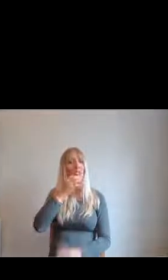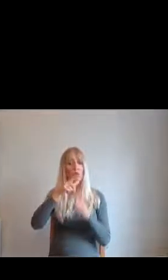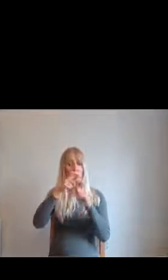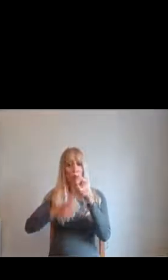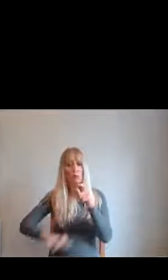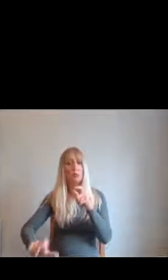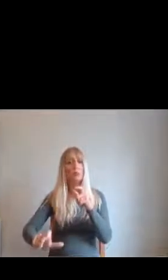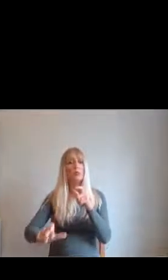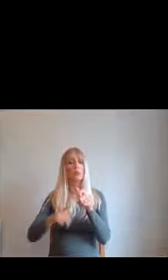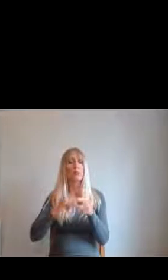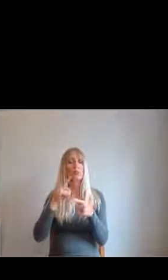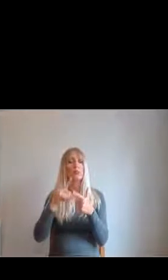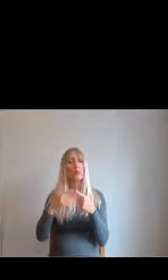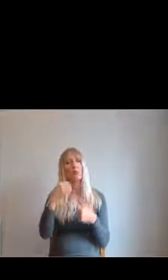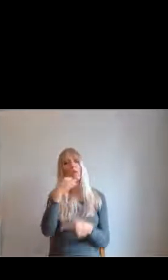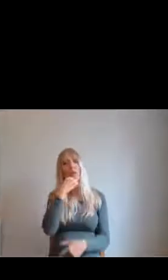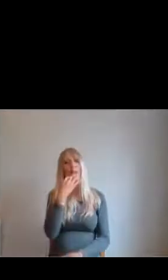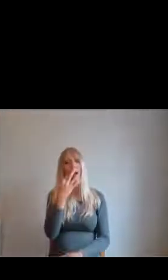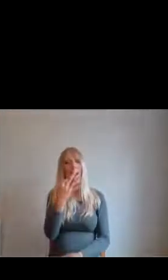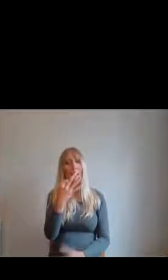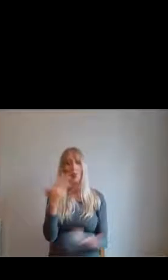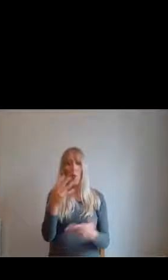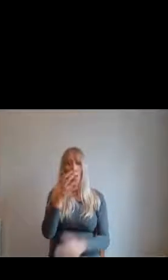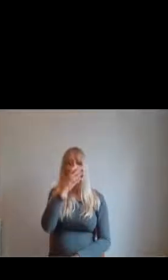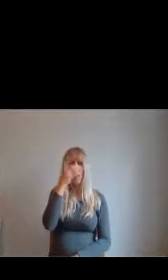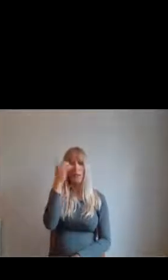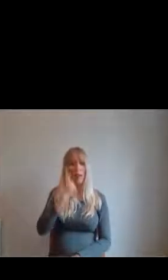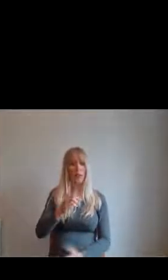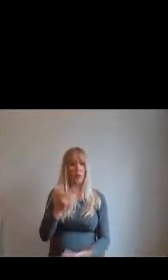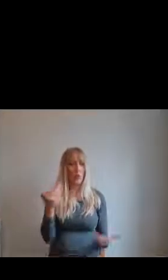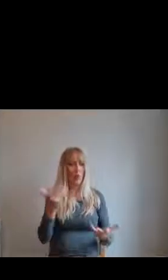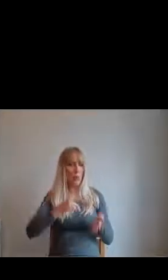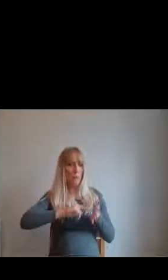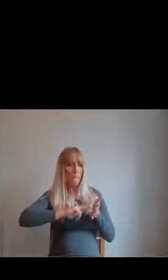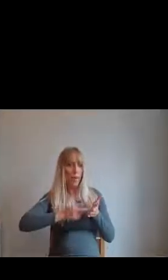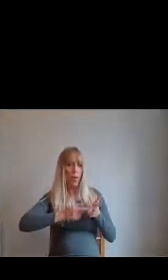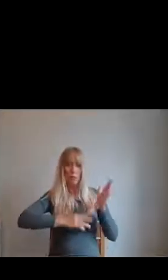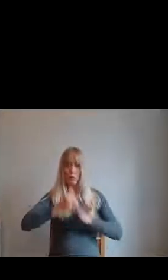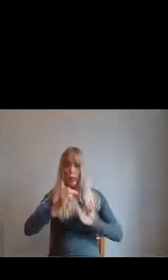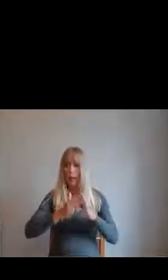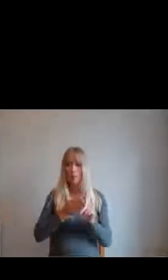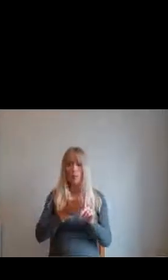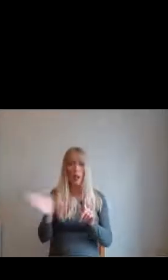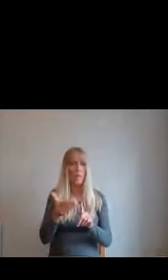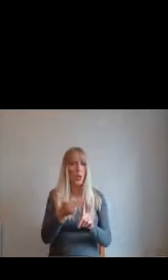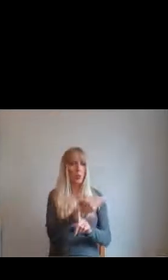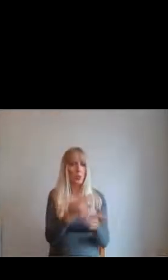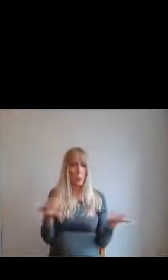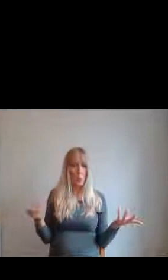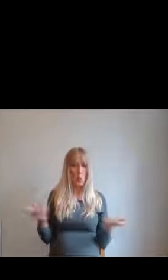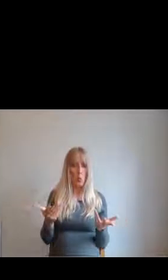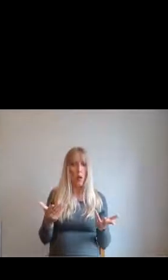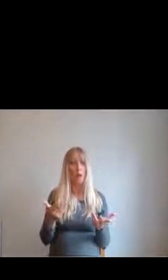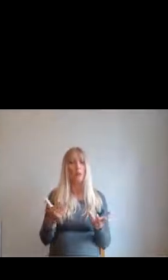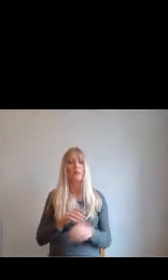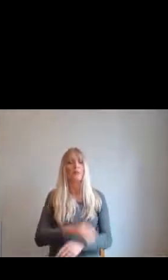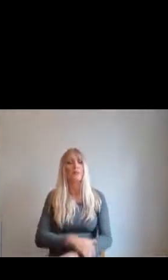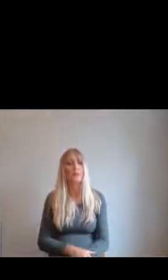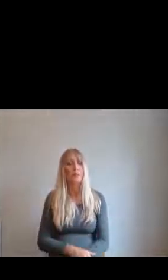8 shows where utility works would take place in the vicinity of the B186 North Road.